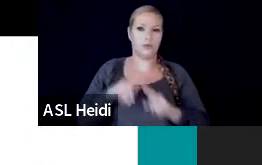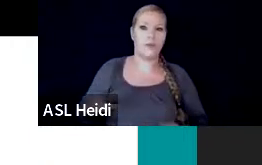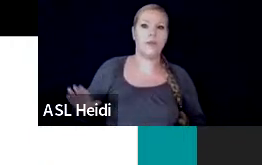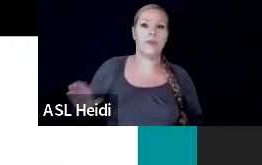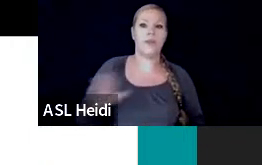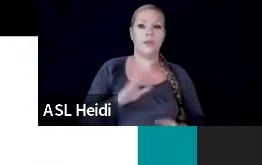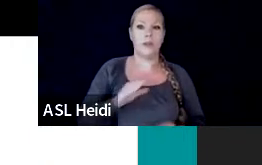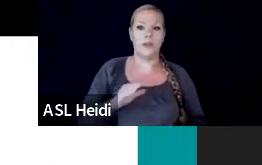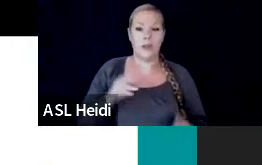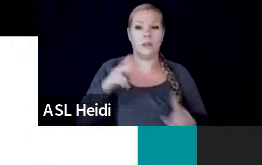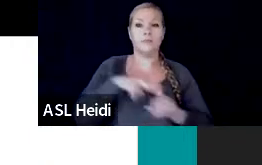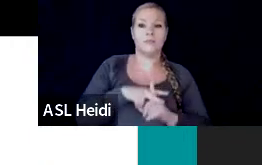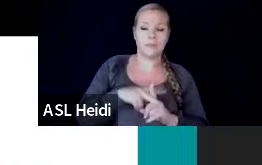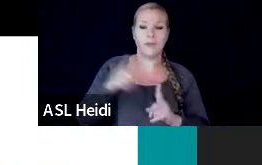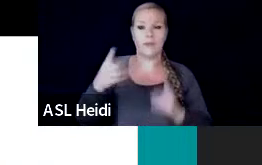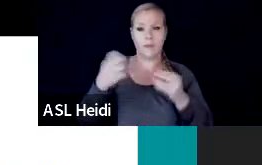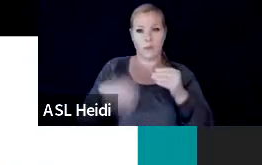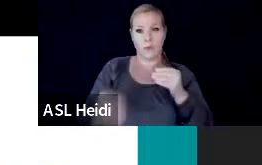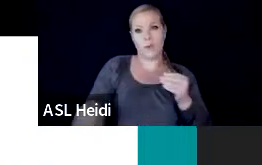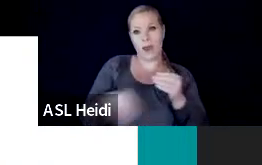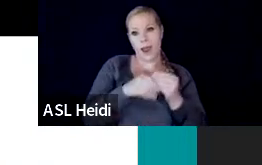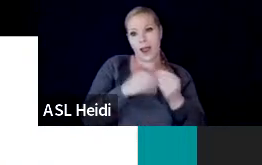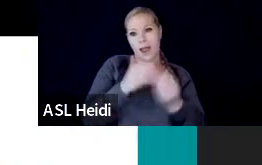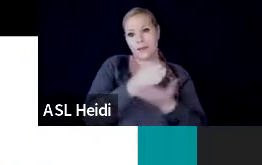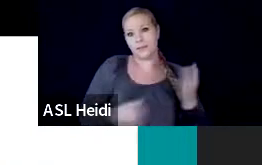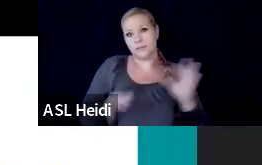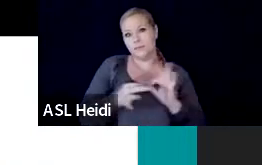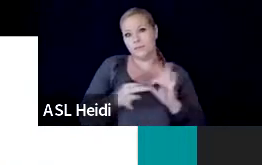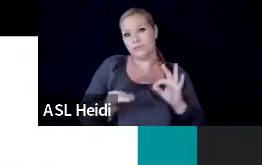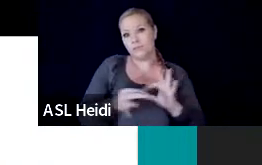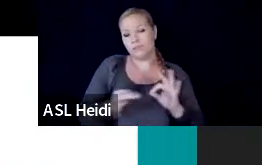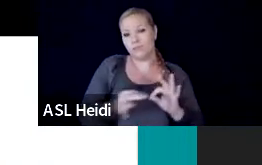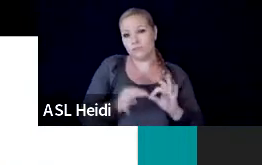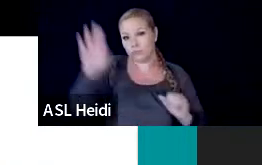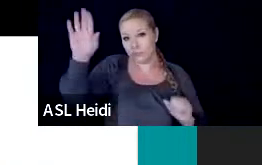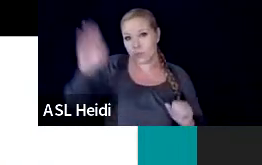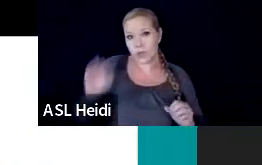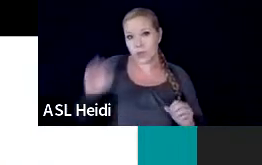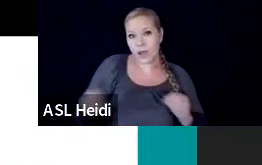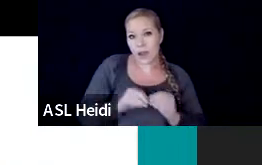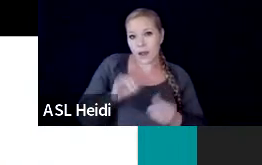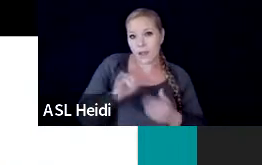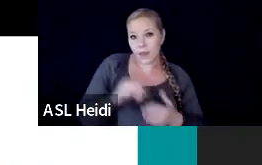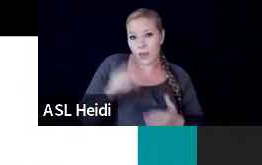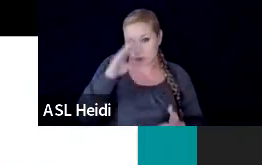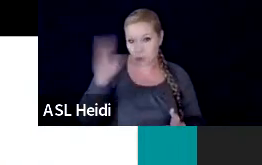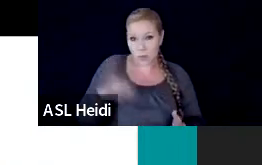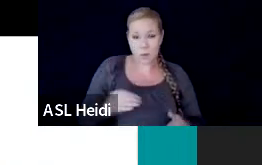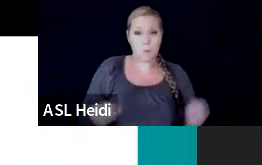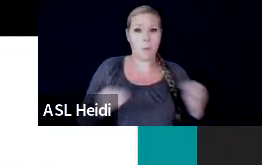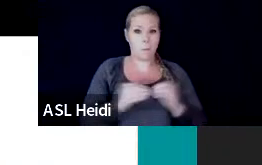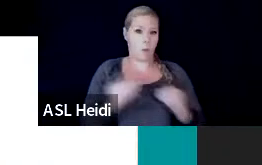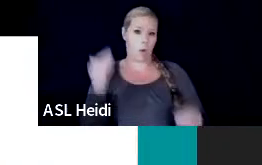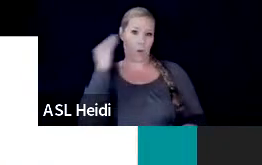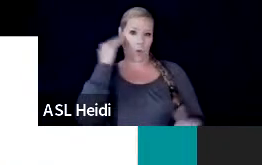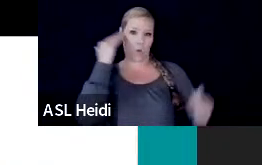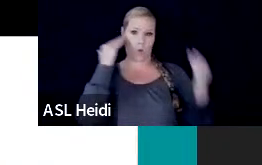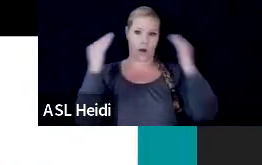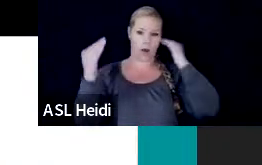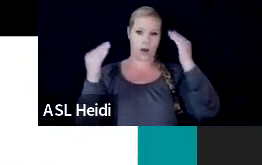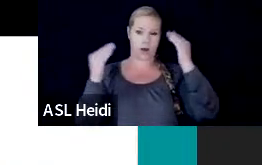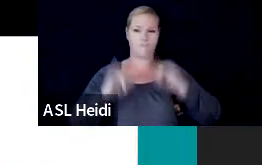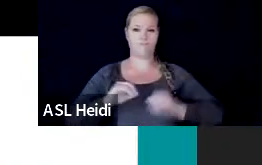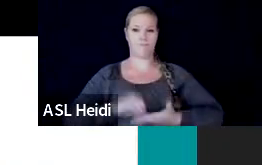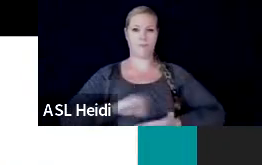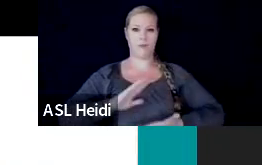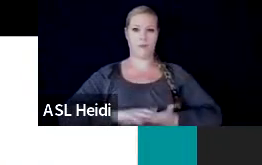officially put on the record for the program to be aware of as we continue to